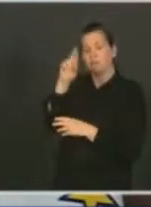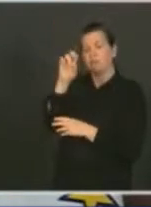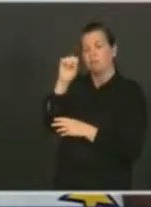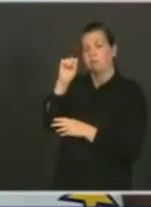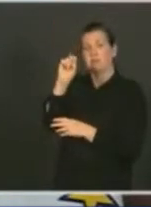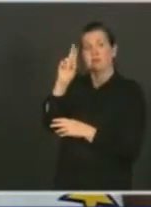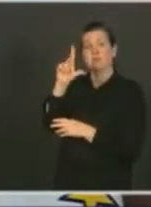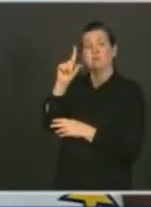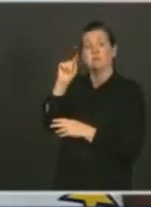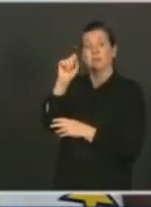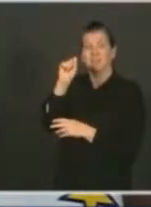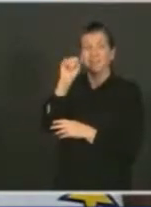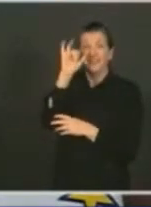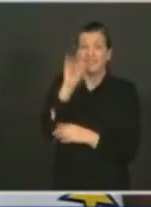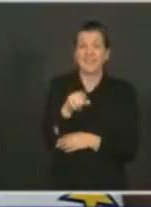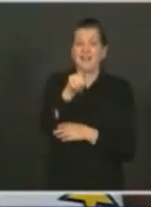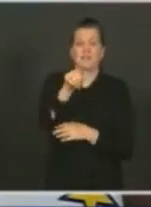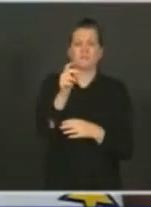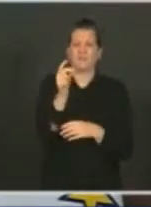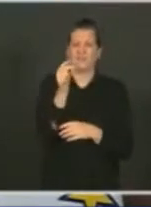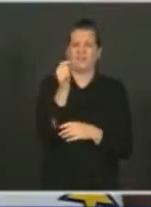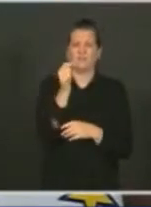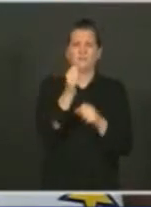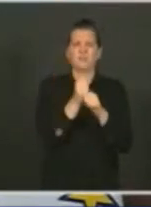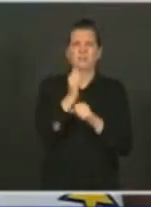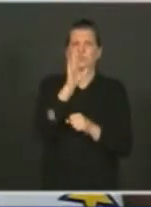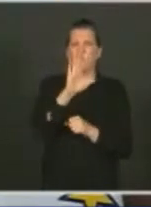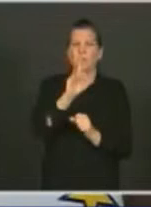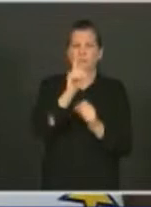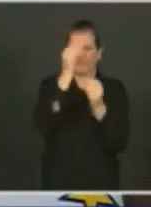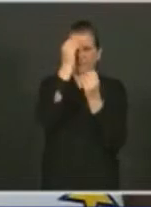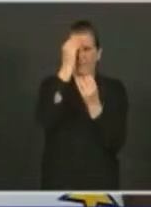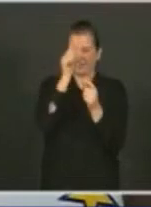Portal.ri.gov is what we've been using, /results.